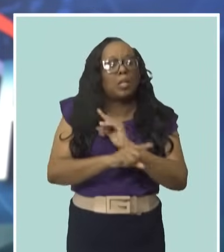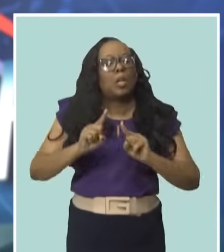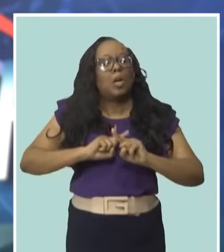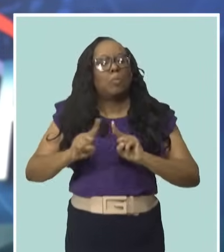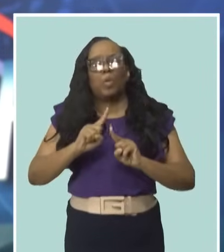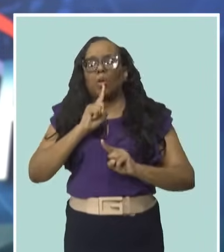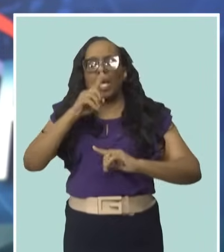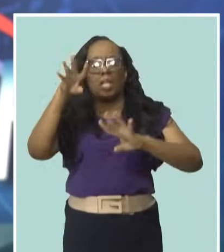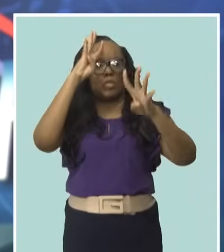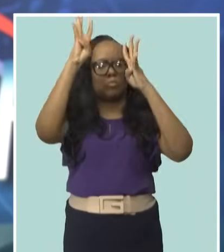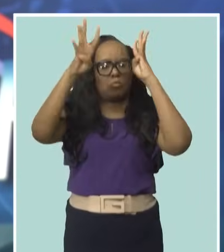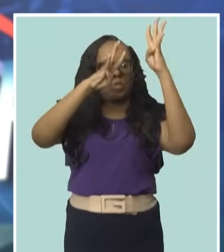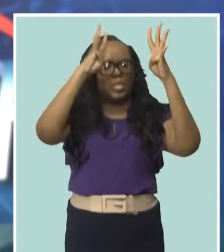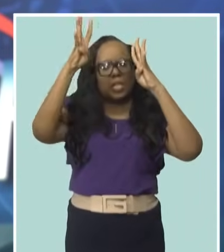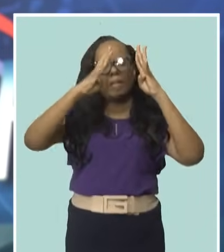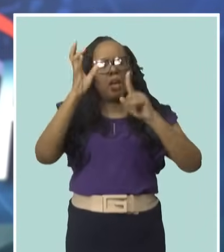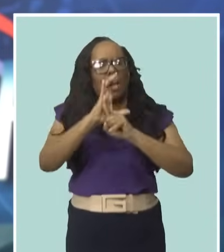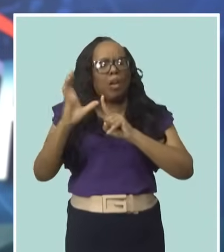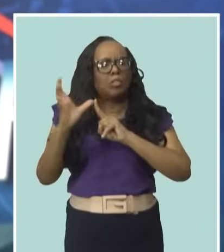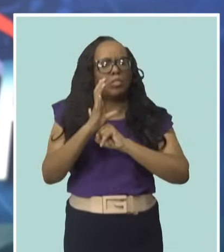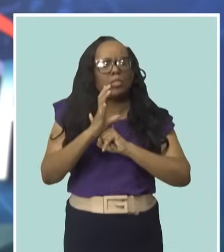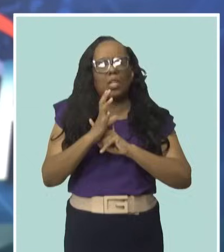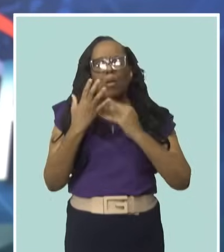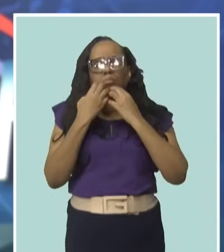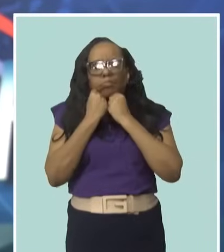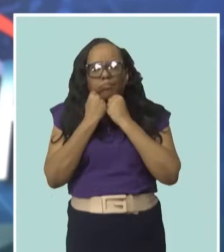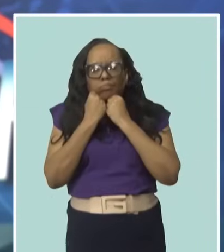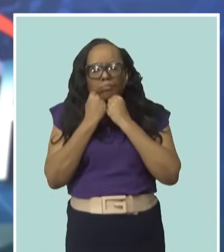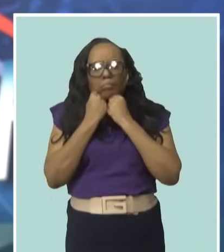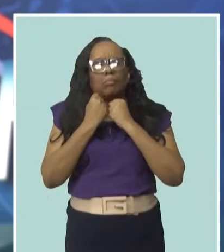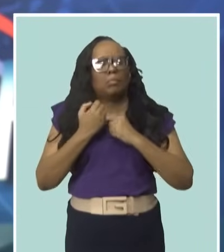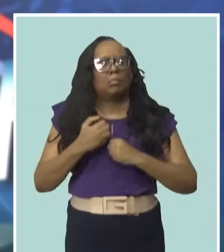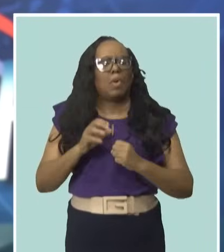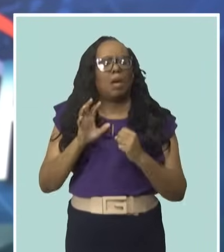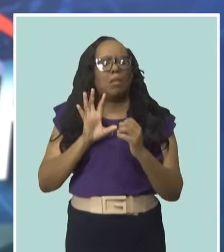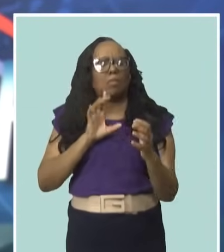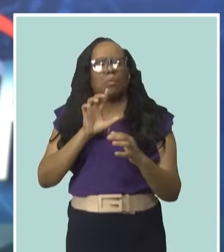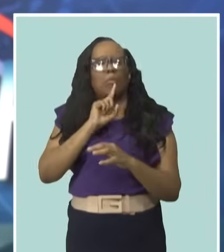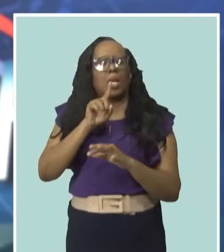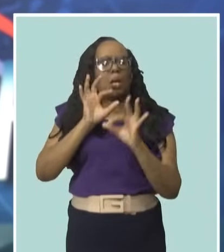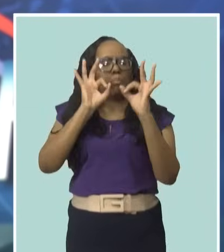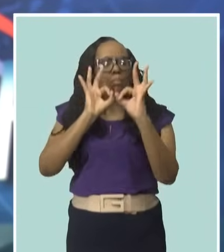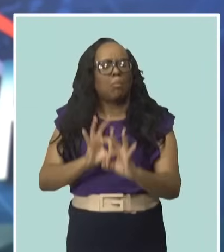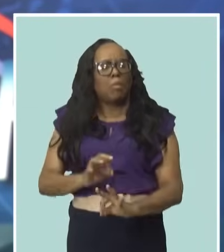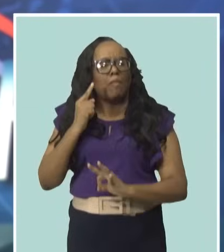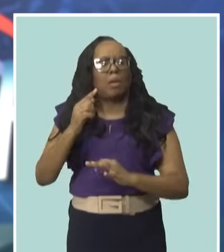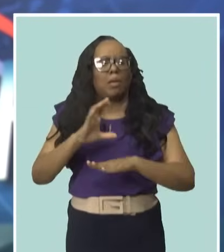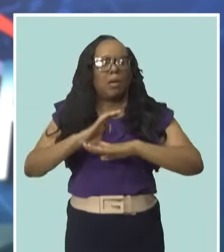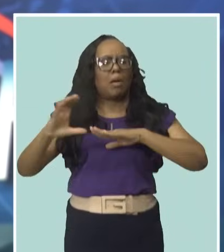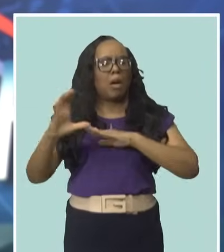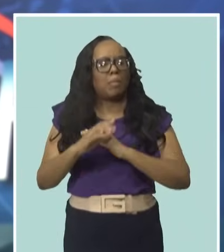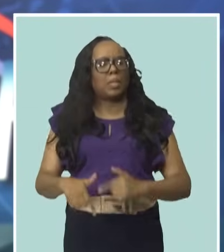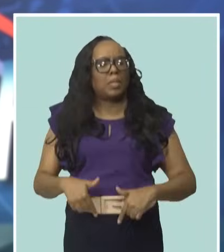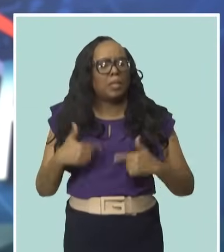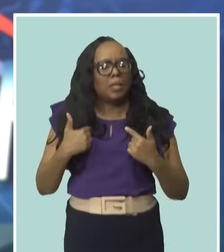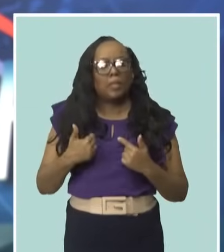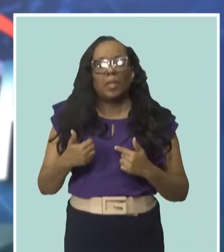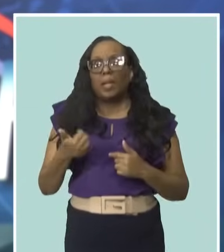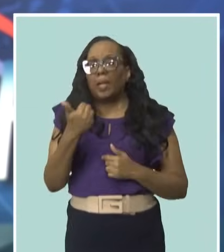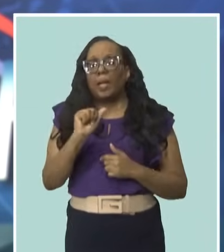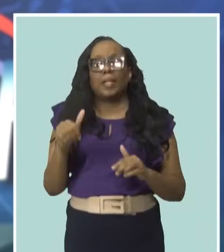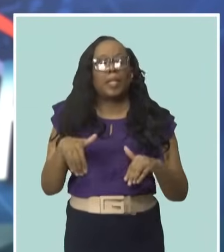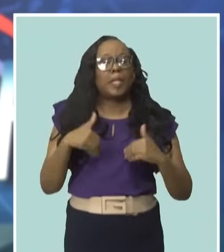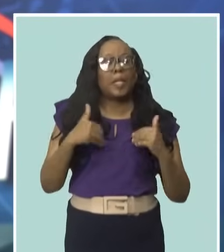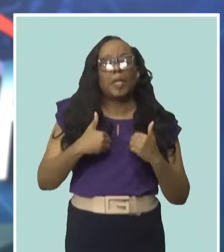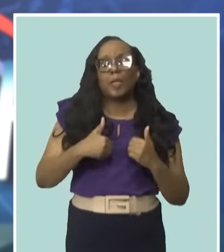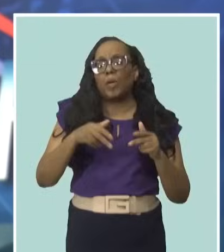of creativity that provide a rich cultural playbook of Caribbean life as the perfect guide for any young and